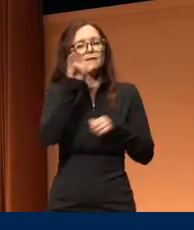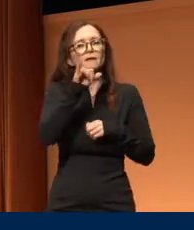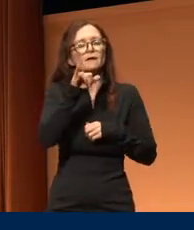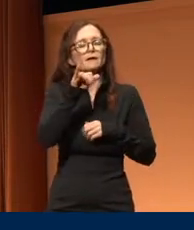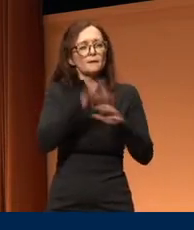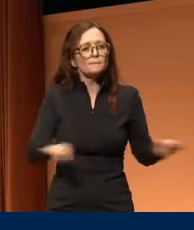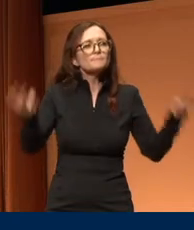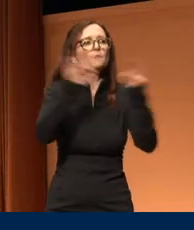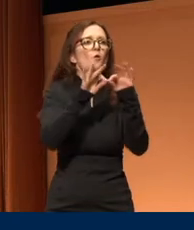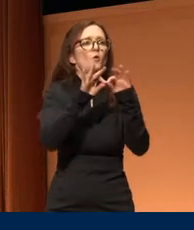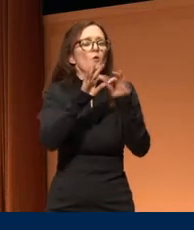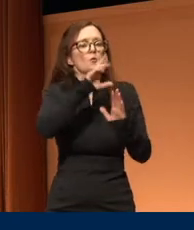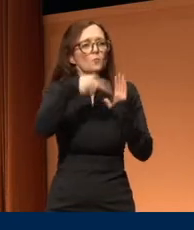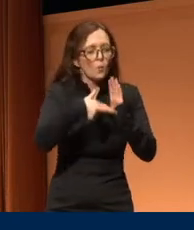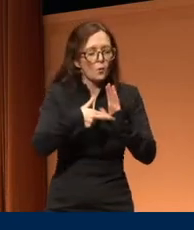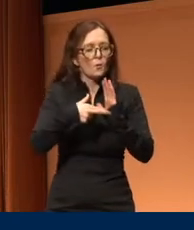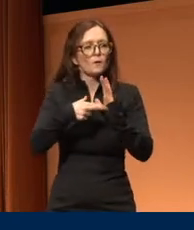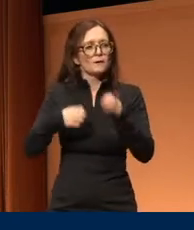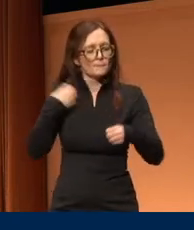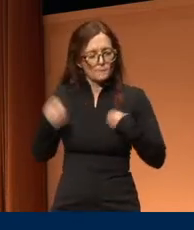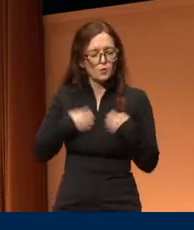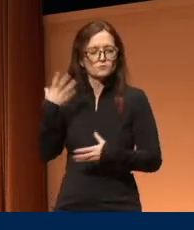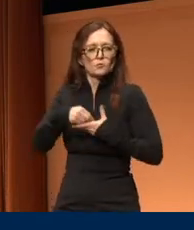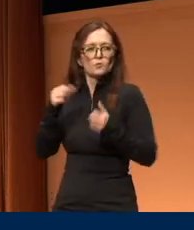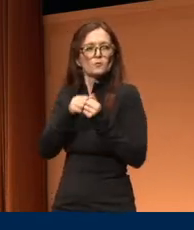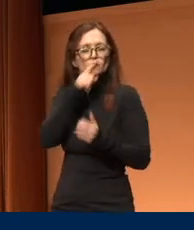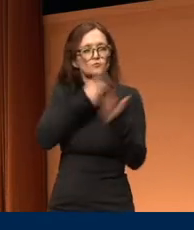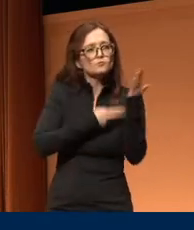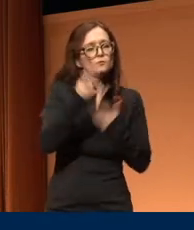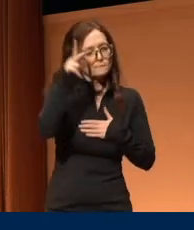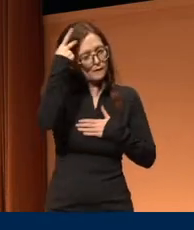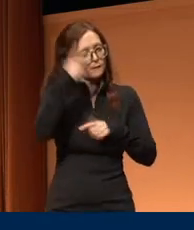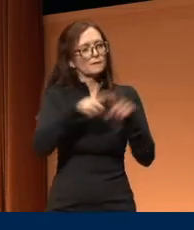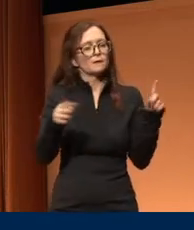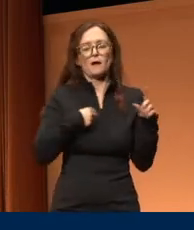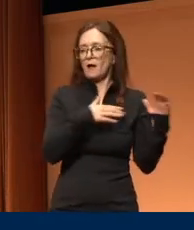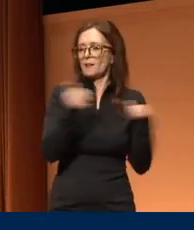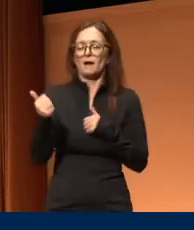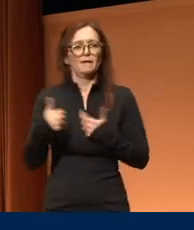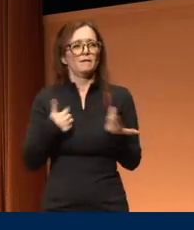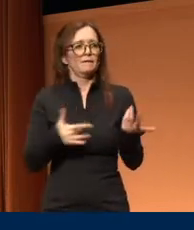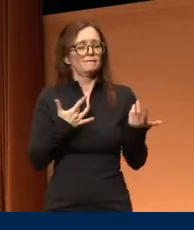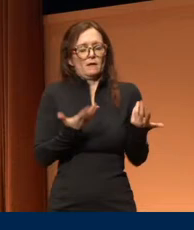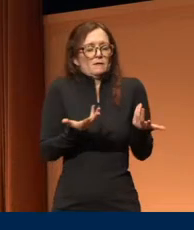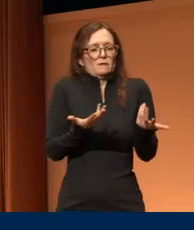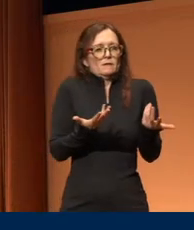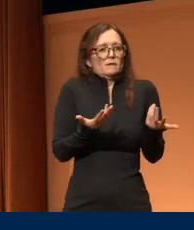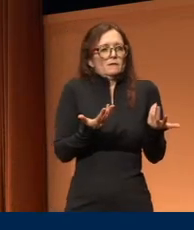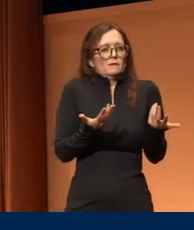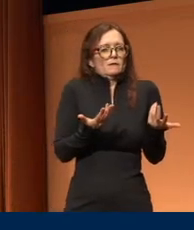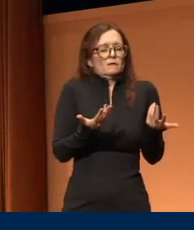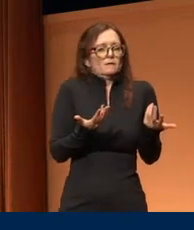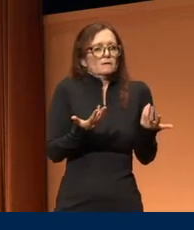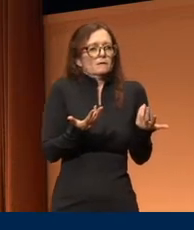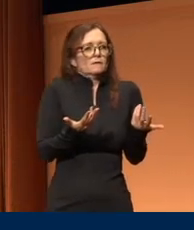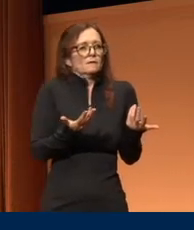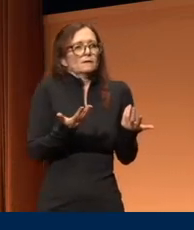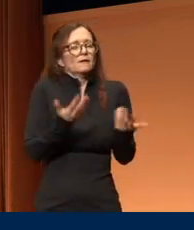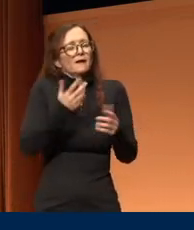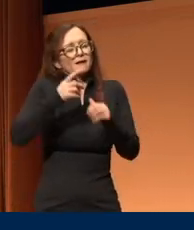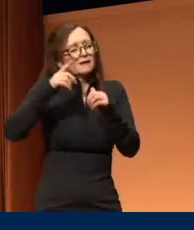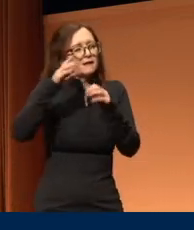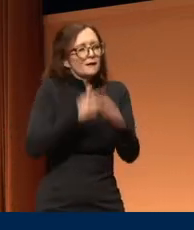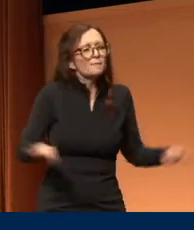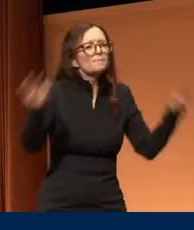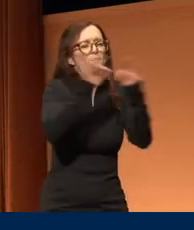of emotions in facilitating the emergence of truth. What I left completely unaddressed are the soul processes, the